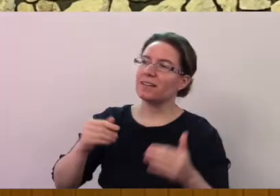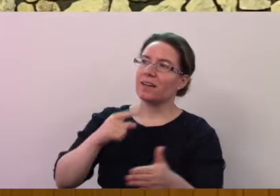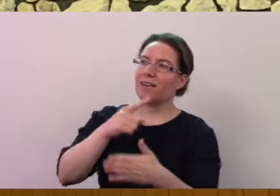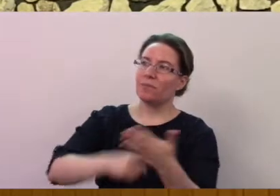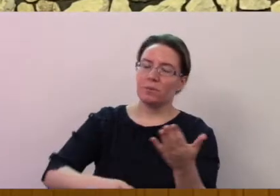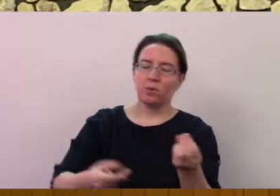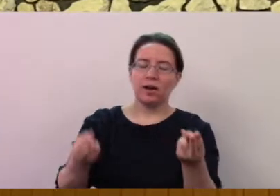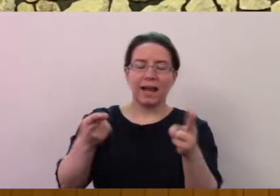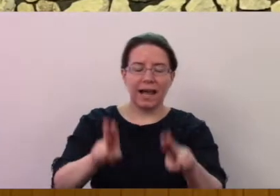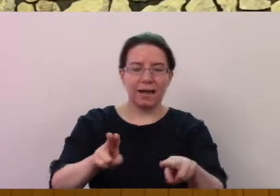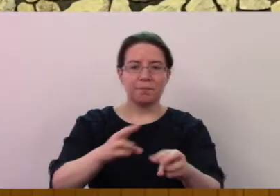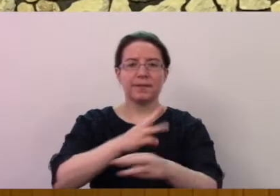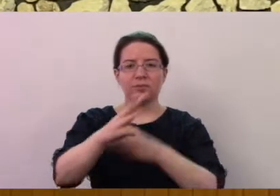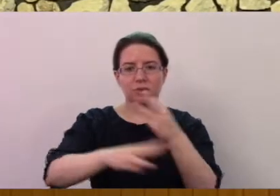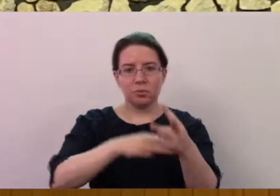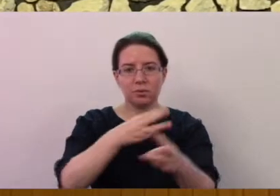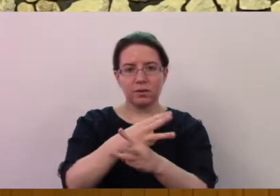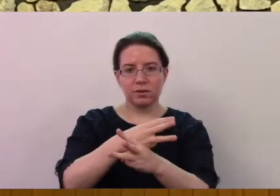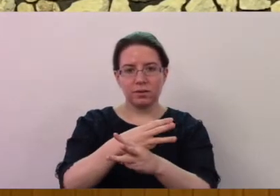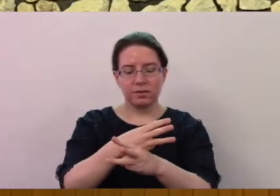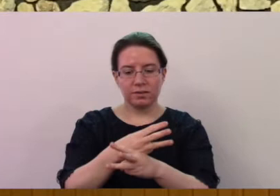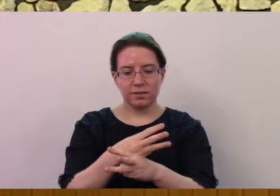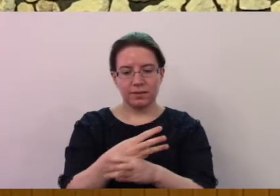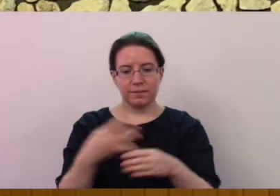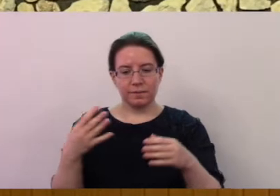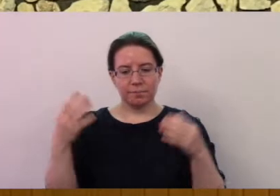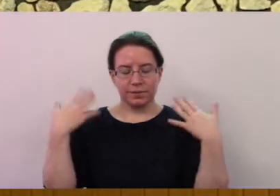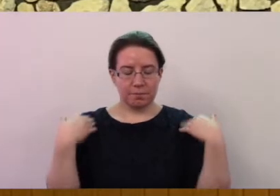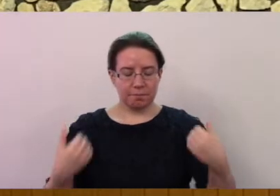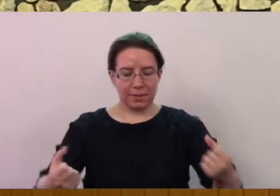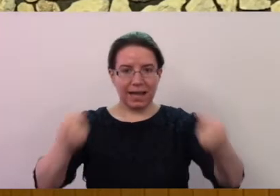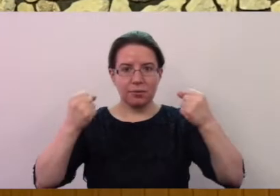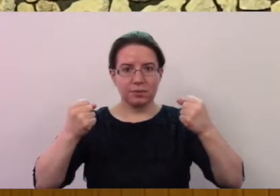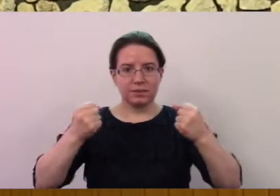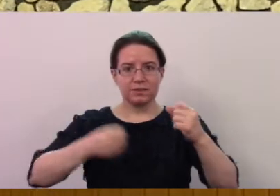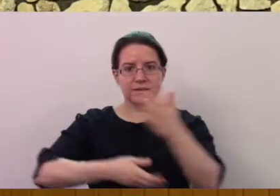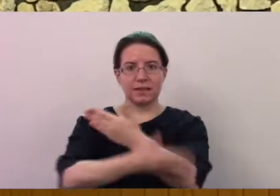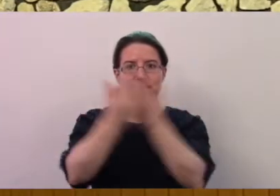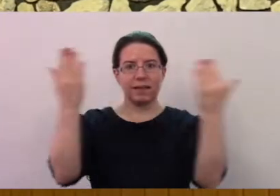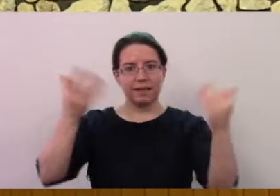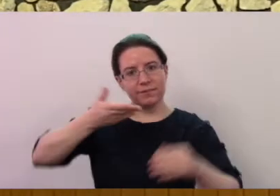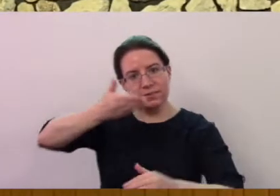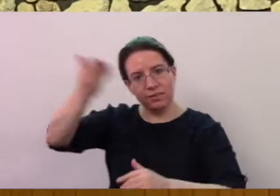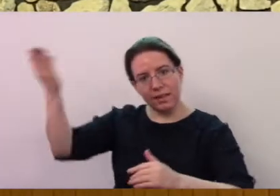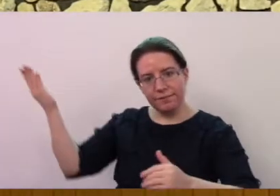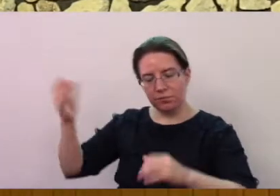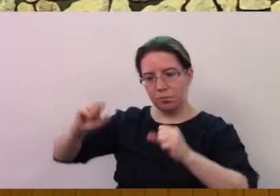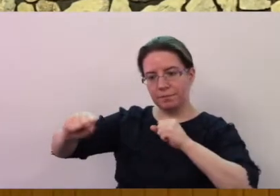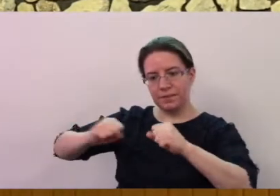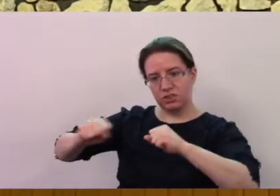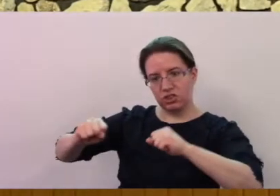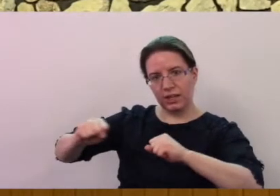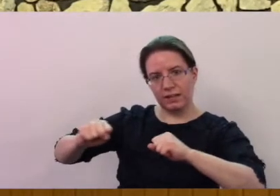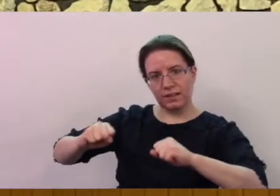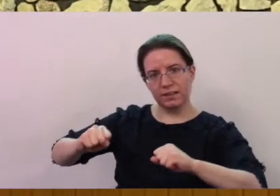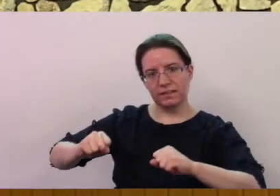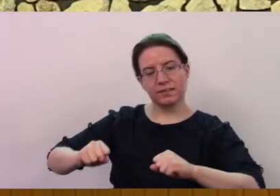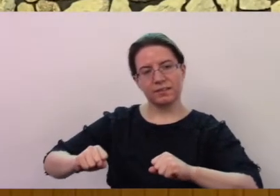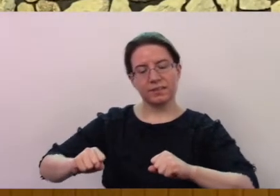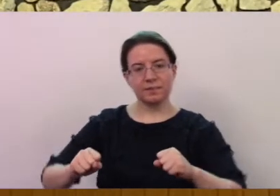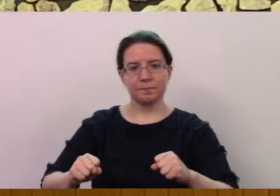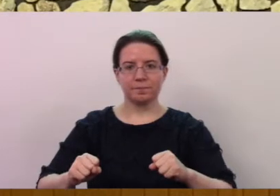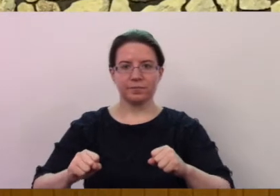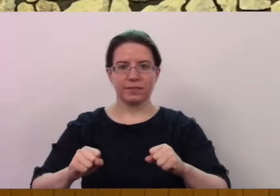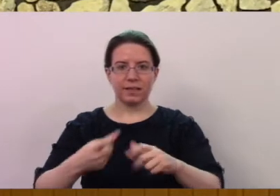the world. For the very powers of the heavens will be shaken and caused to totter.